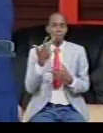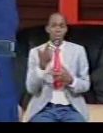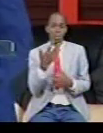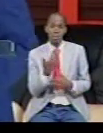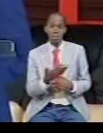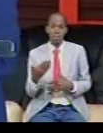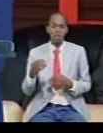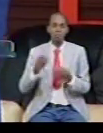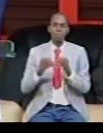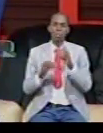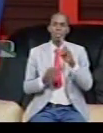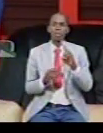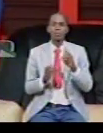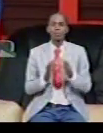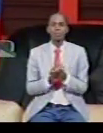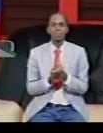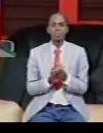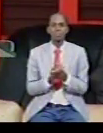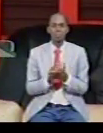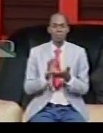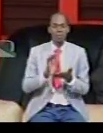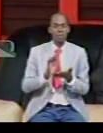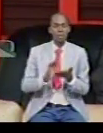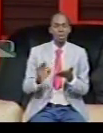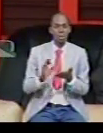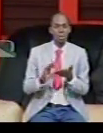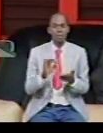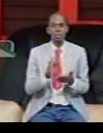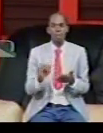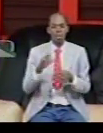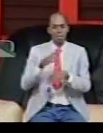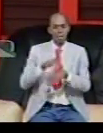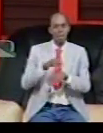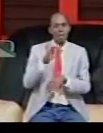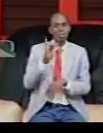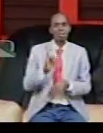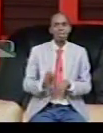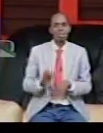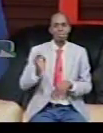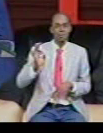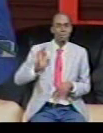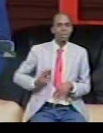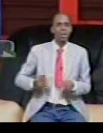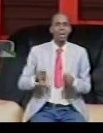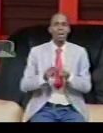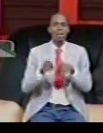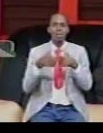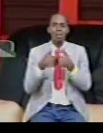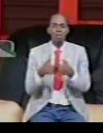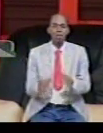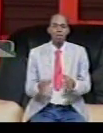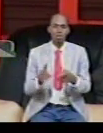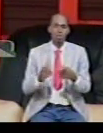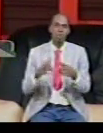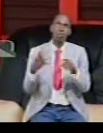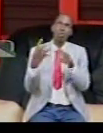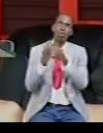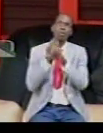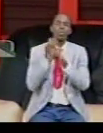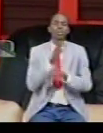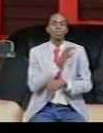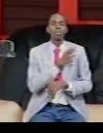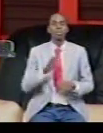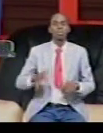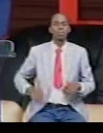Number one, counting earthly gain as loss to win